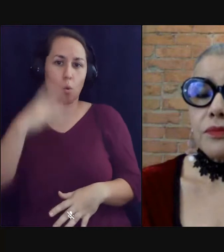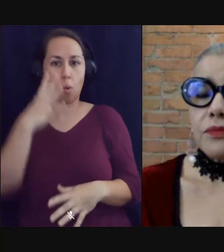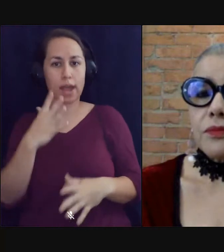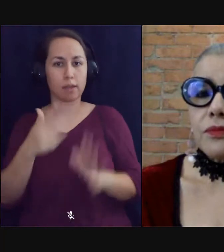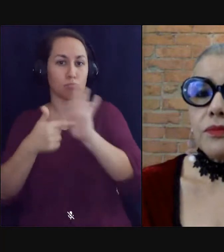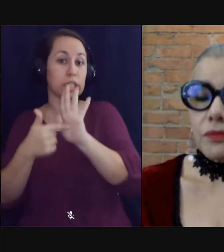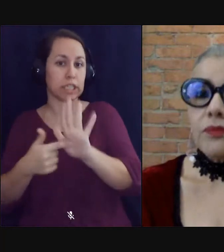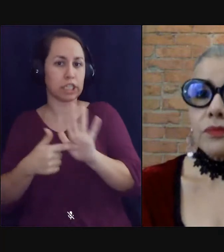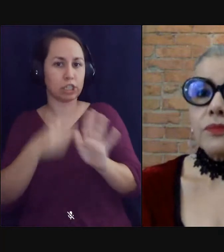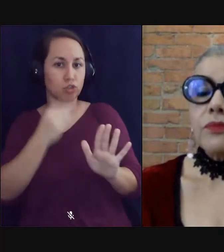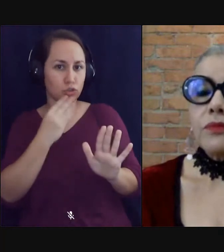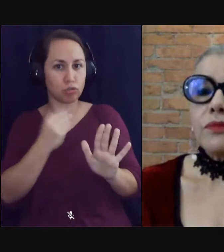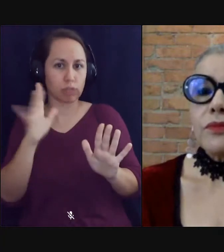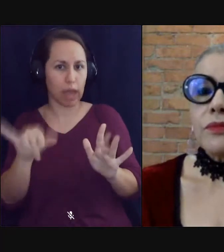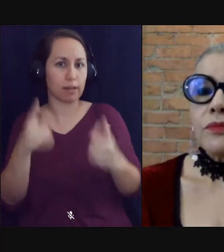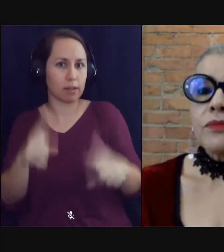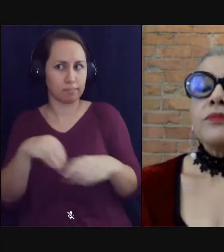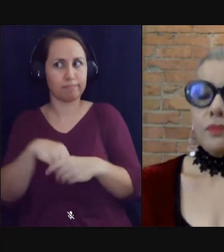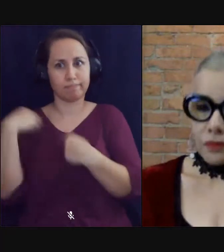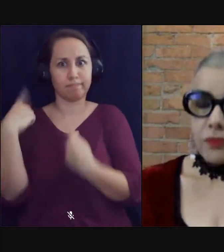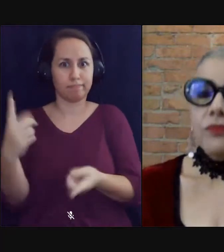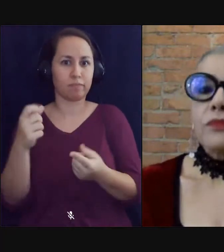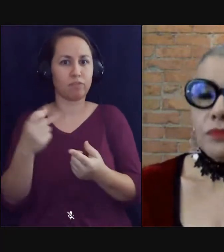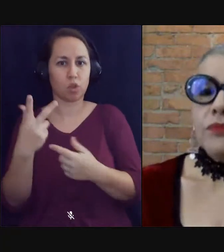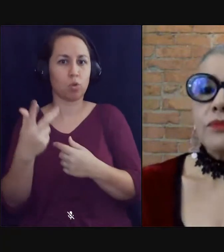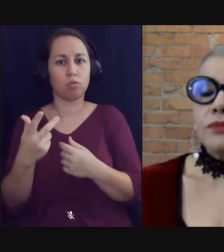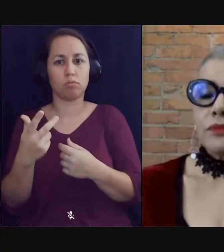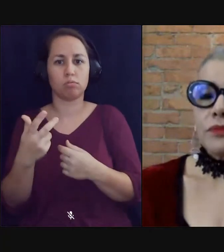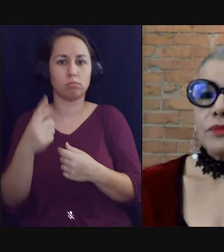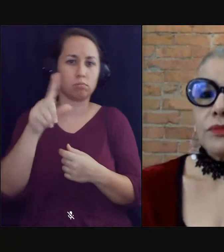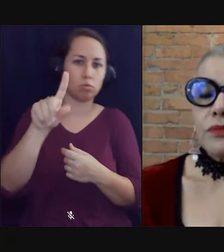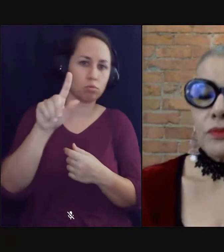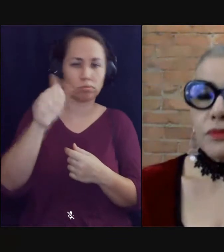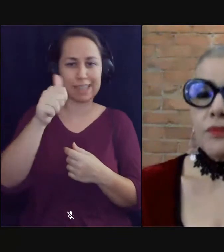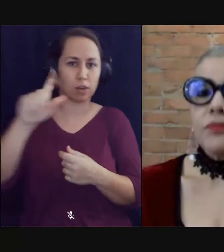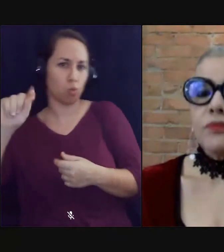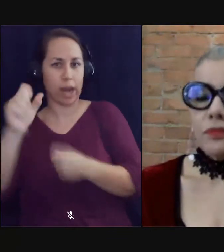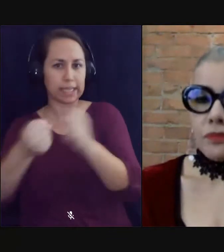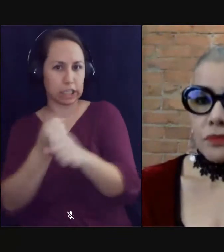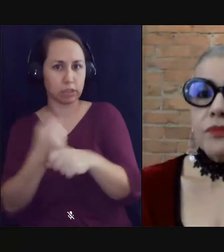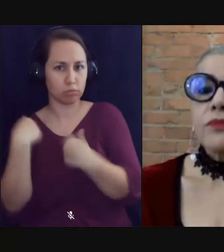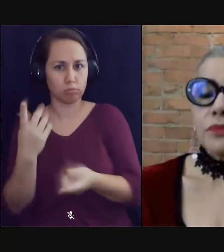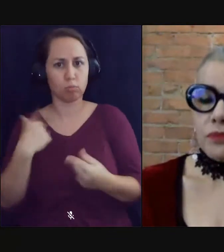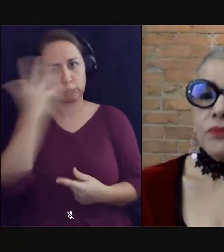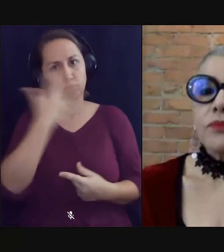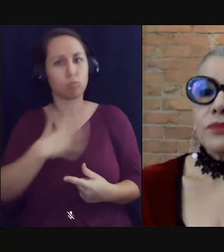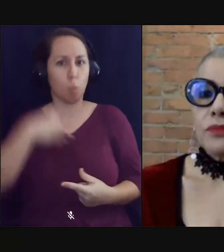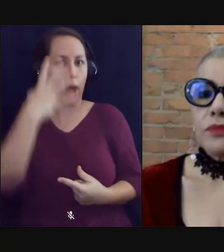have accomplished in the United States in the last few decades. And so I write with an awareness of that privilege